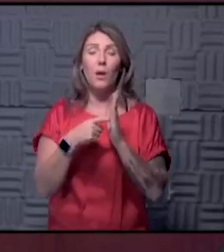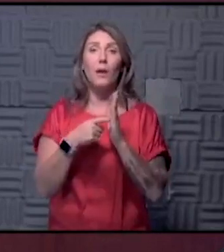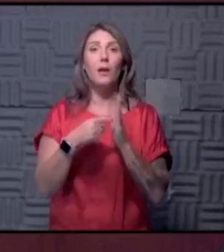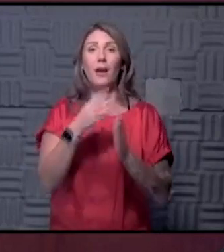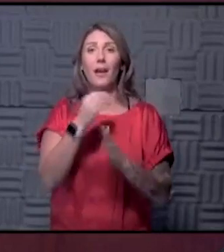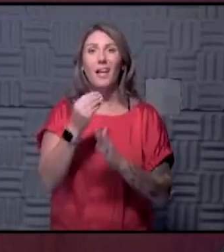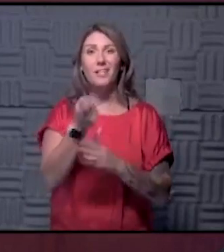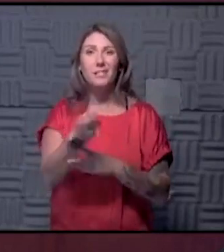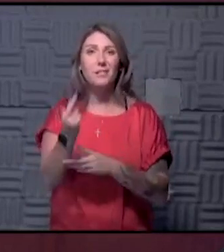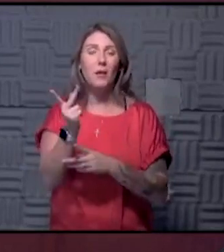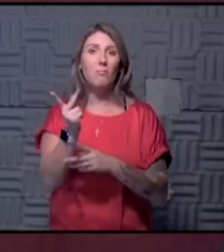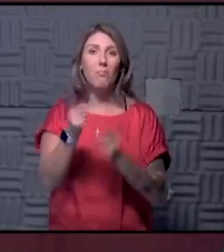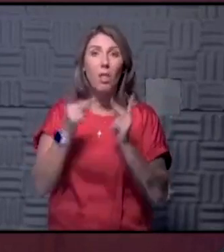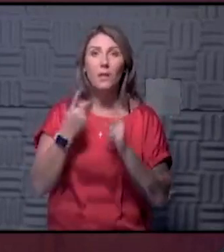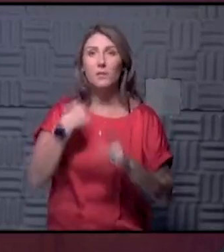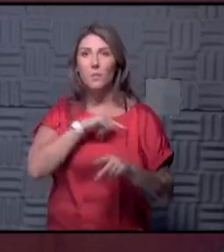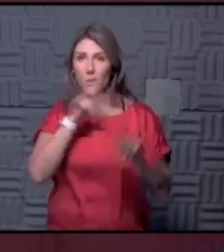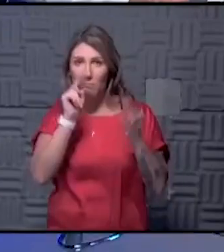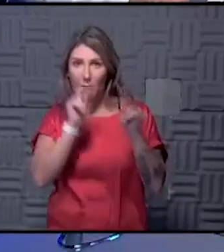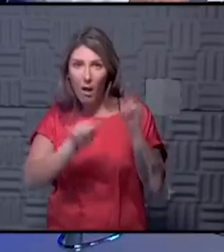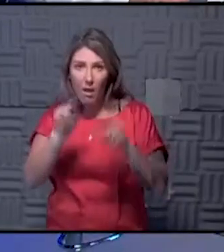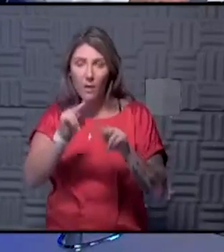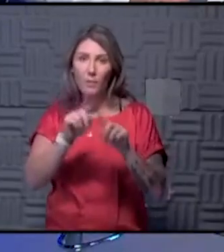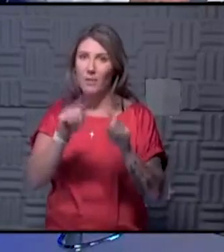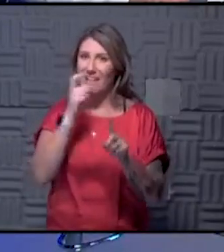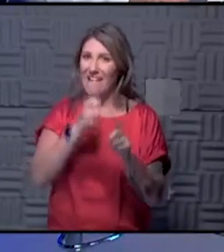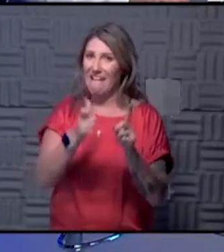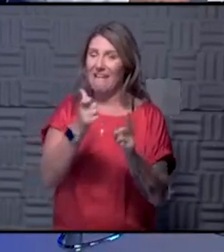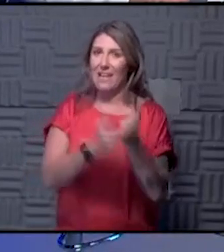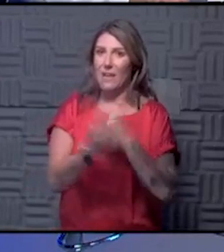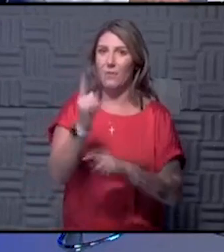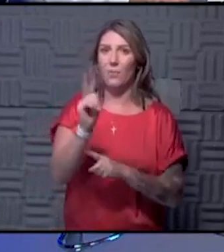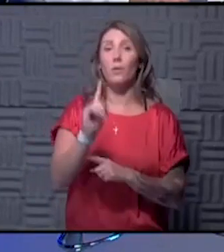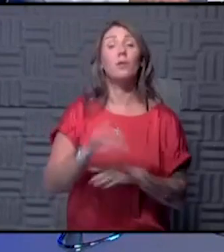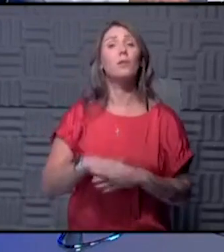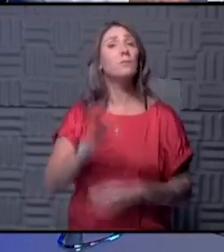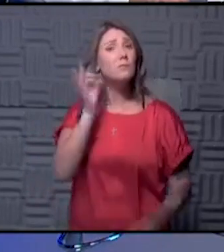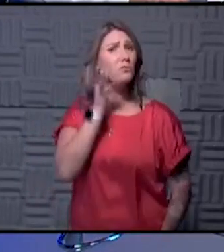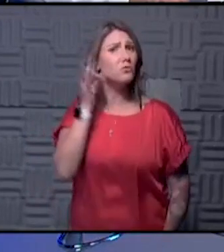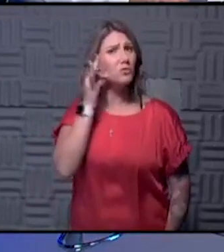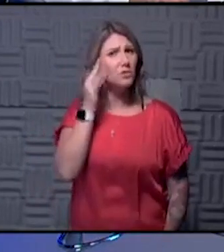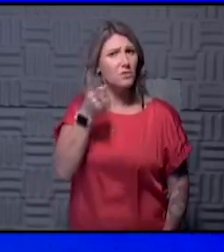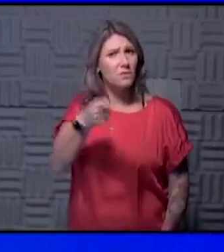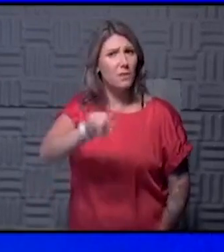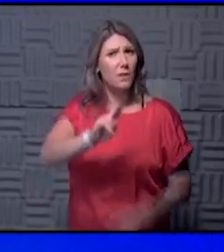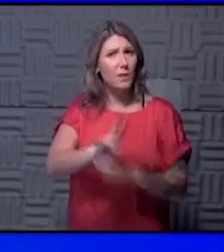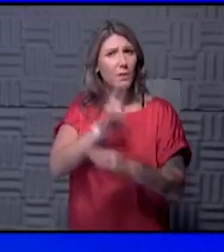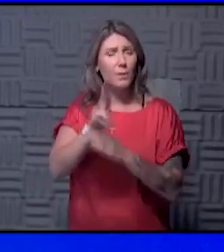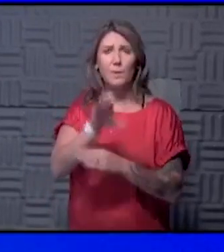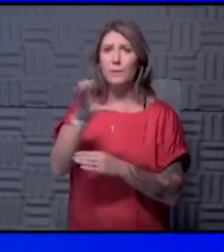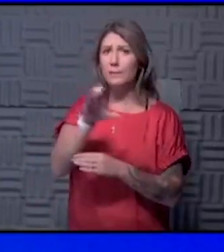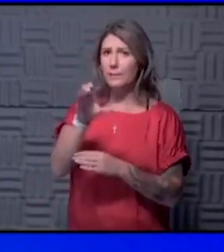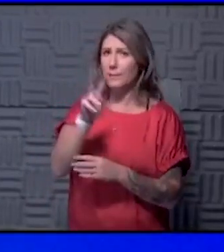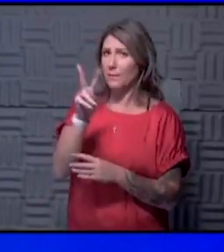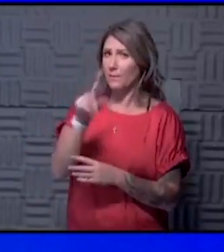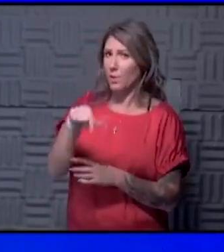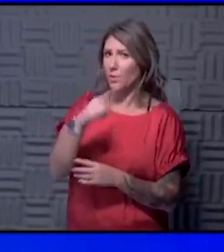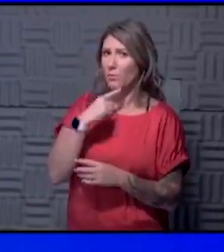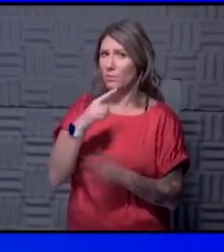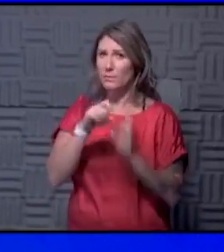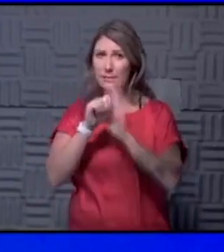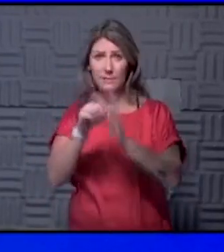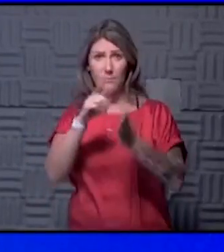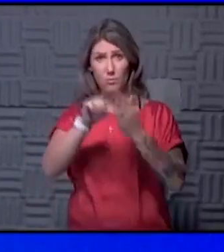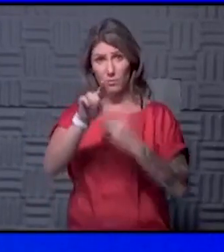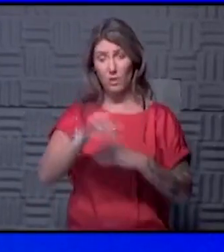places we monitor it, but not everywhere. Hawk, the Chiefs, don't they use something like CVQ? Don't they do a symptom checker thing? I think I've read